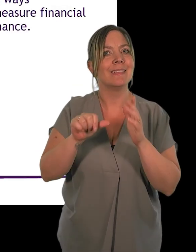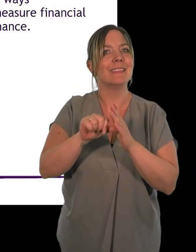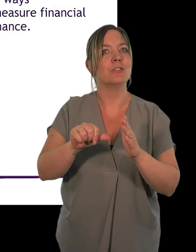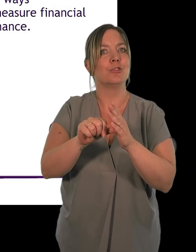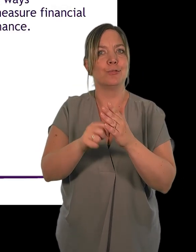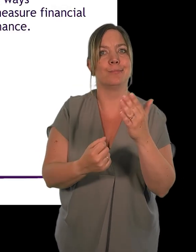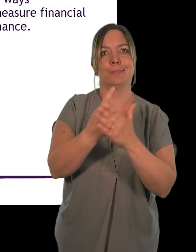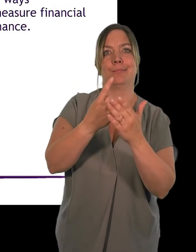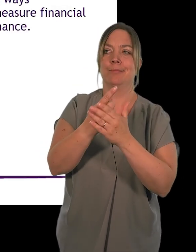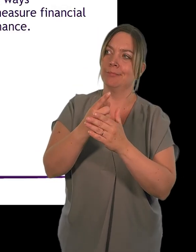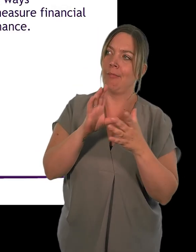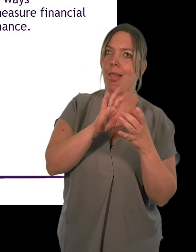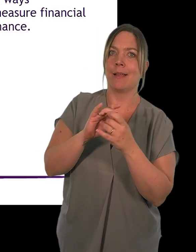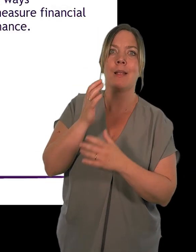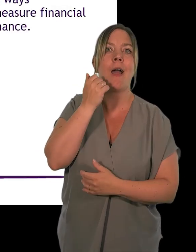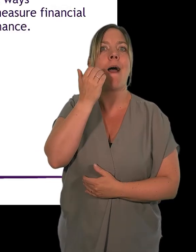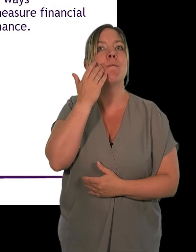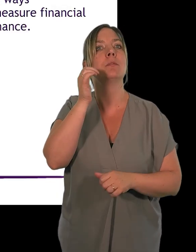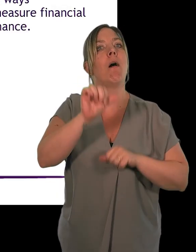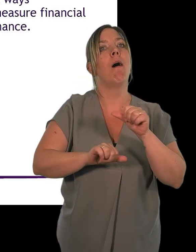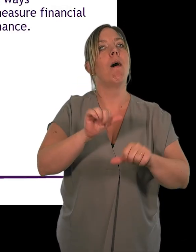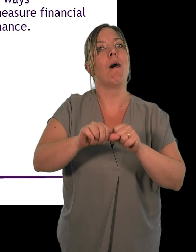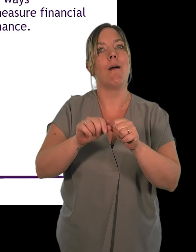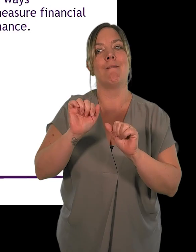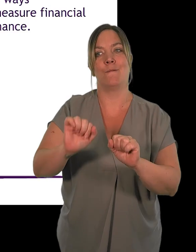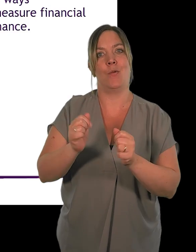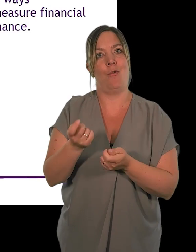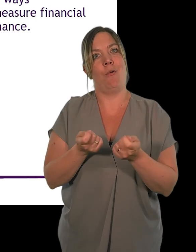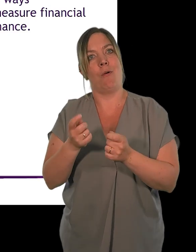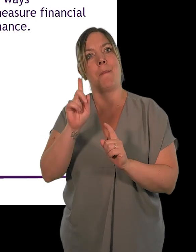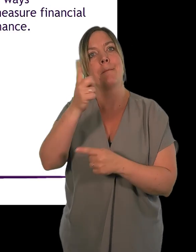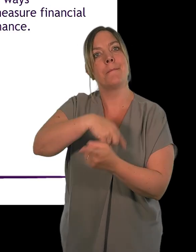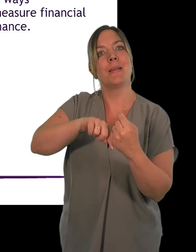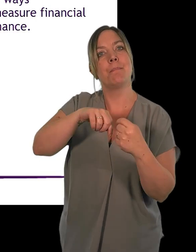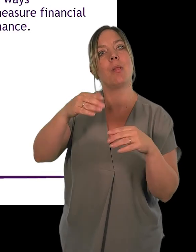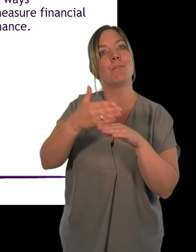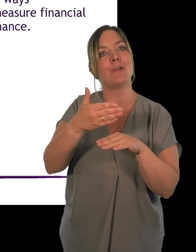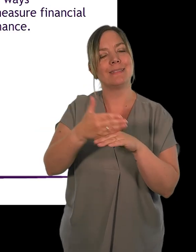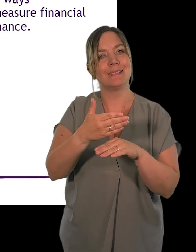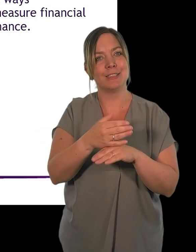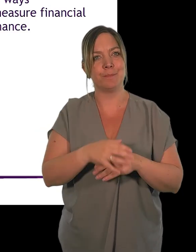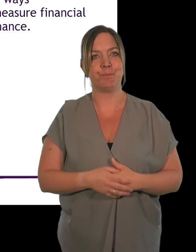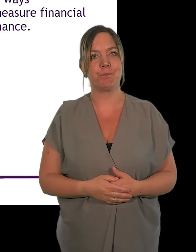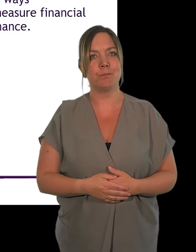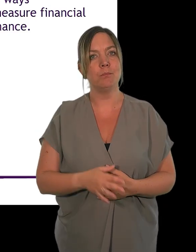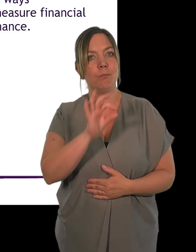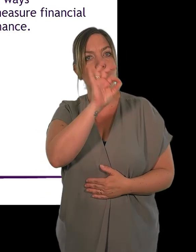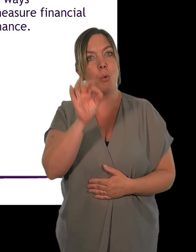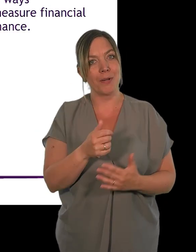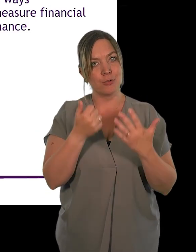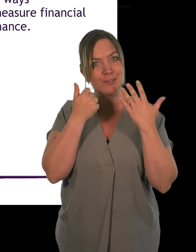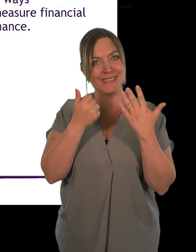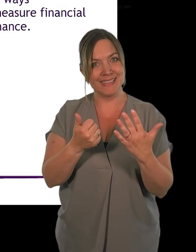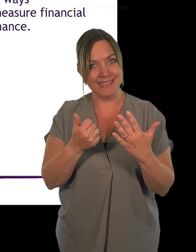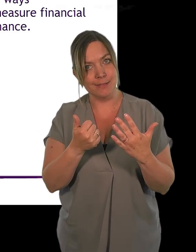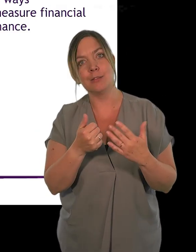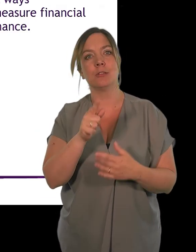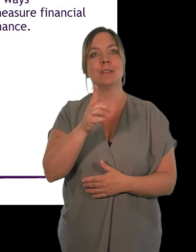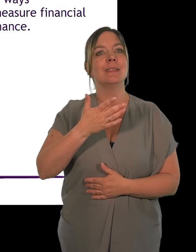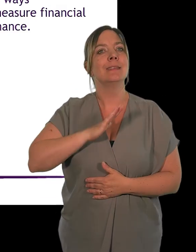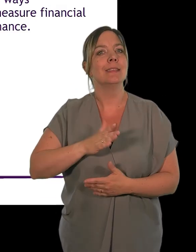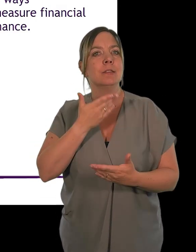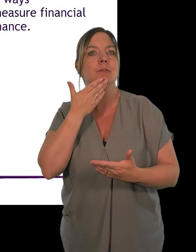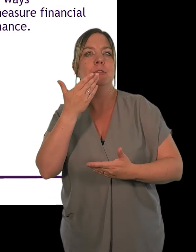Question 6. For this question, you are required to appraise 2 different ways that Technovara